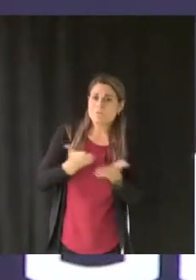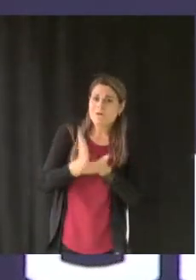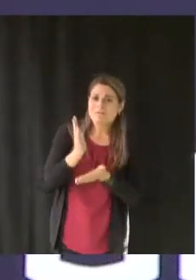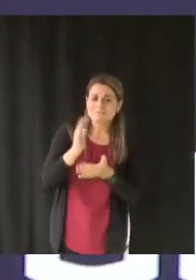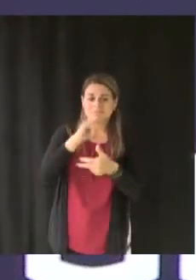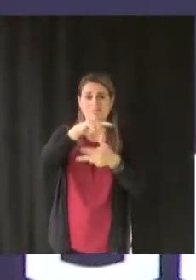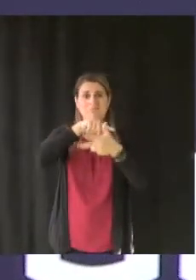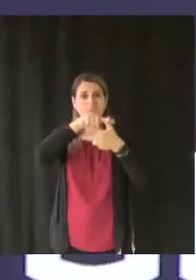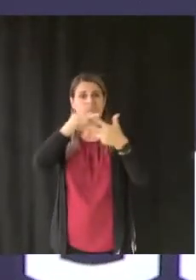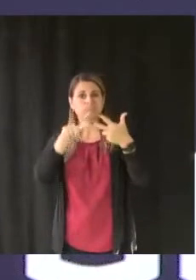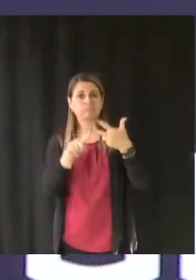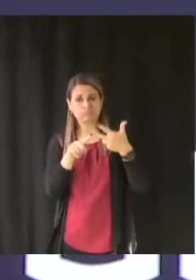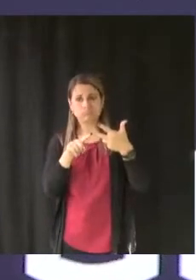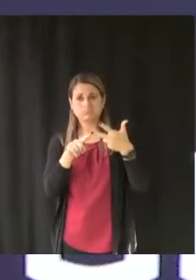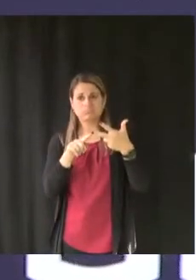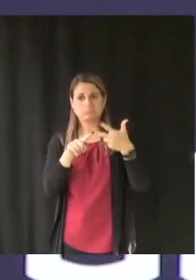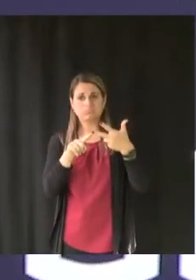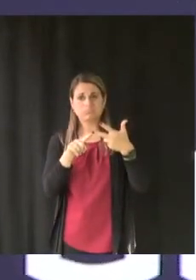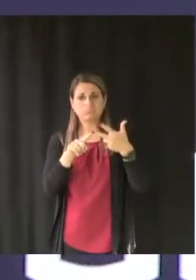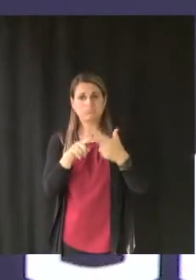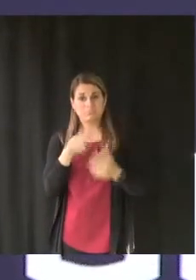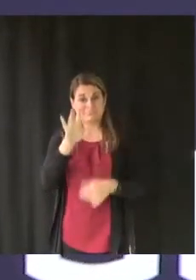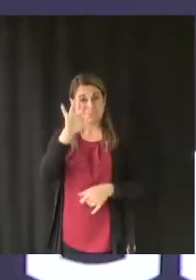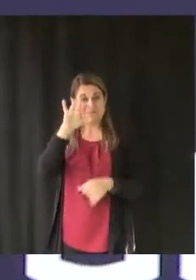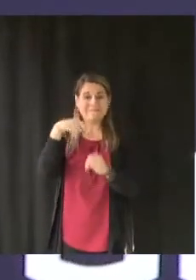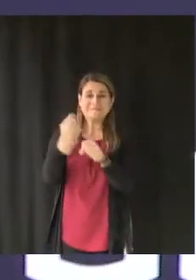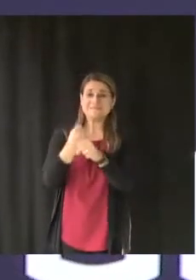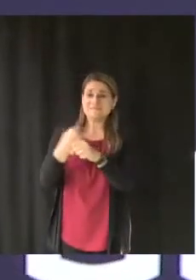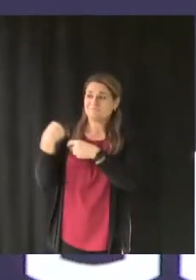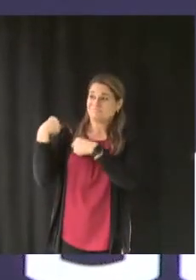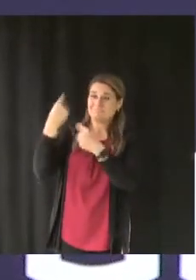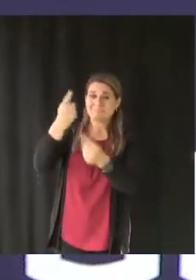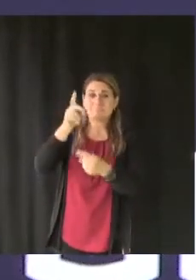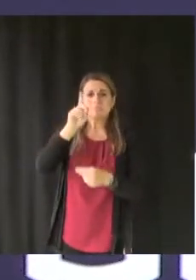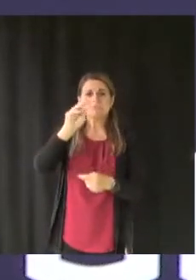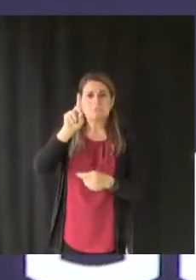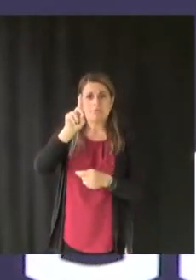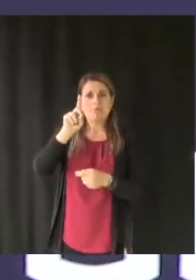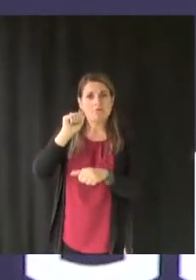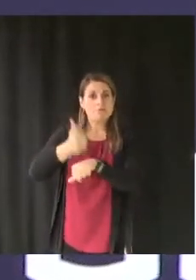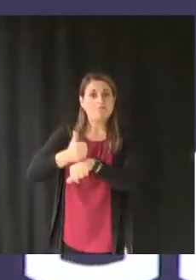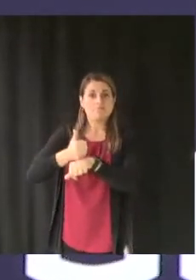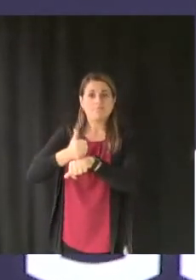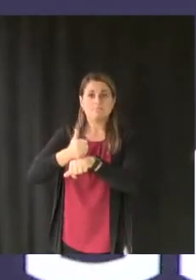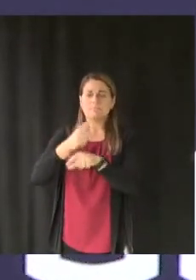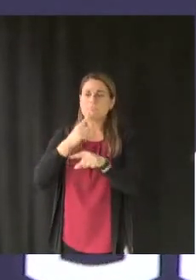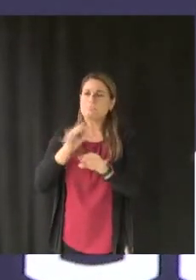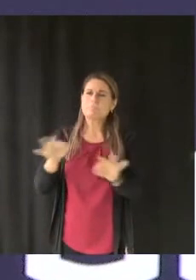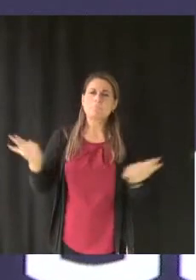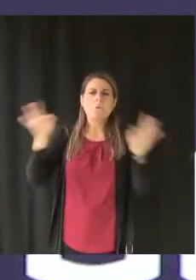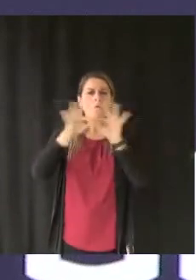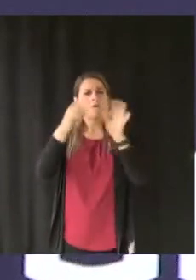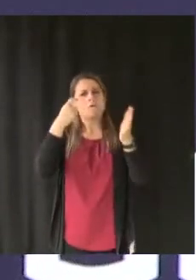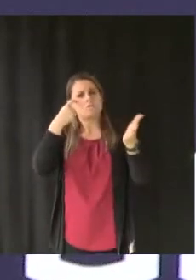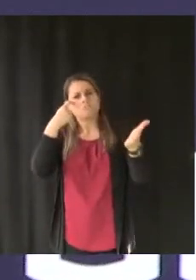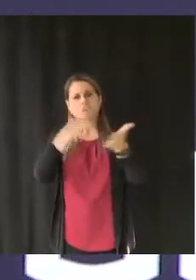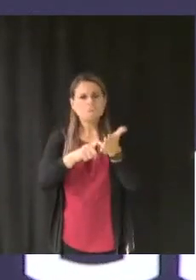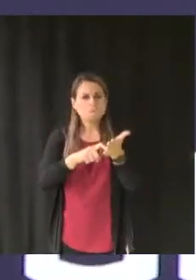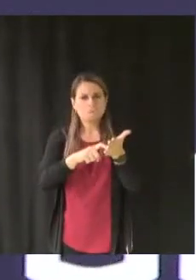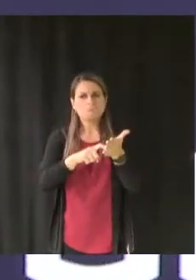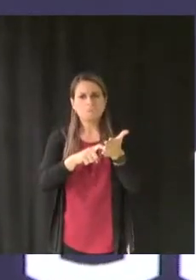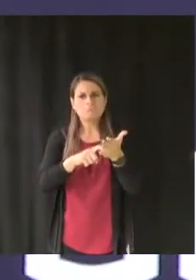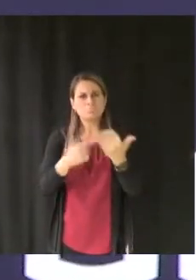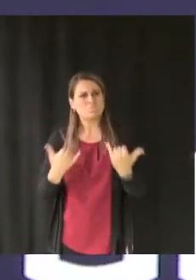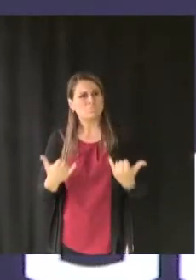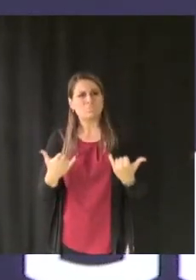the work of the Dodd Center has never been more vital or more urgent. The righteous drive and exceptional